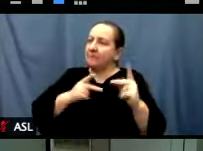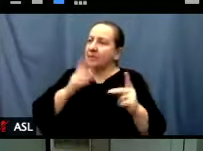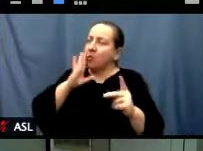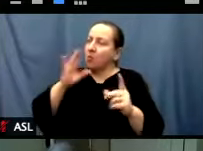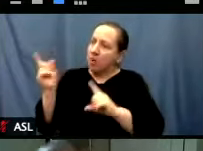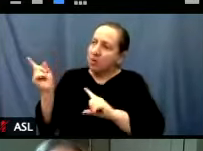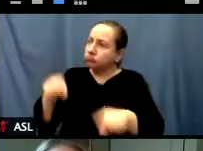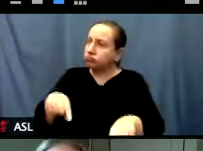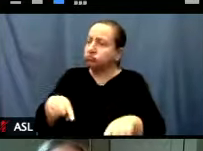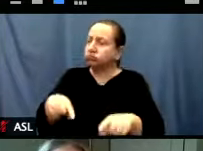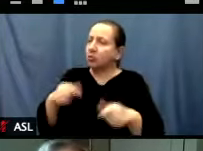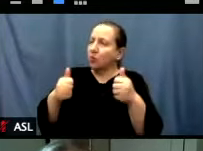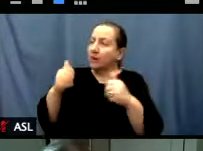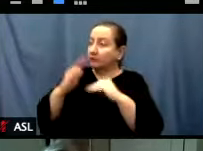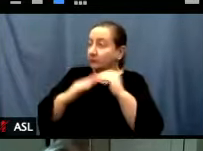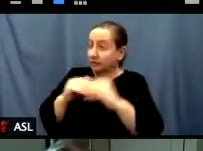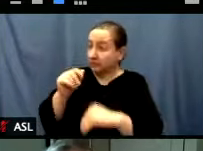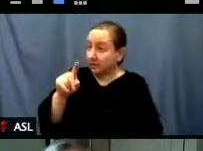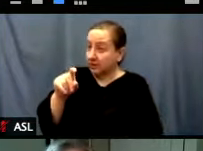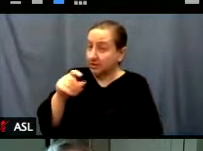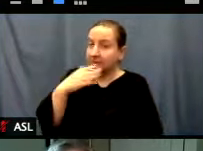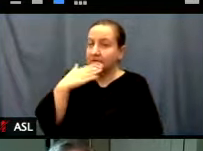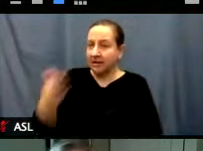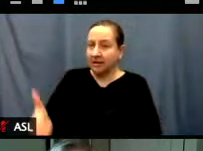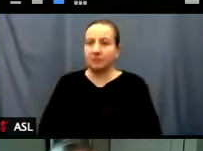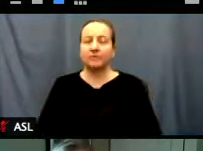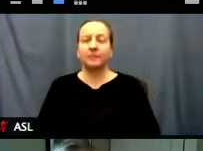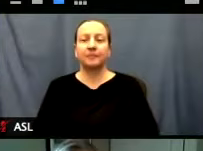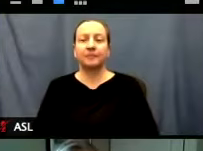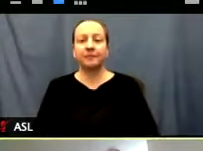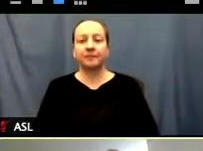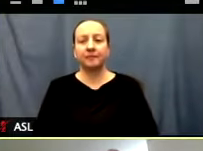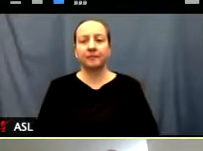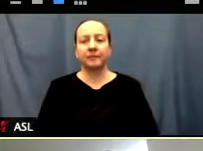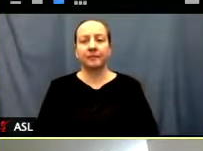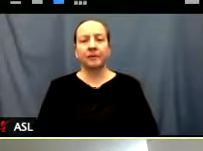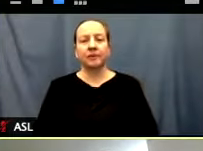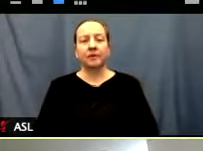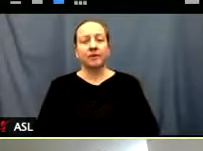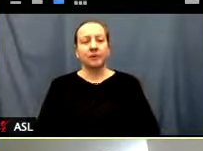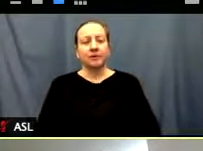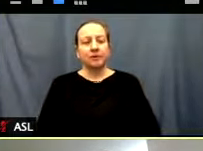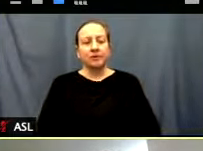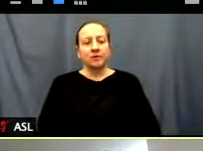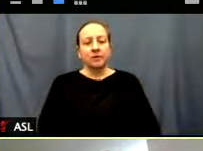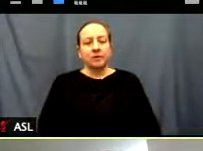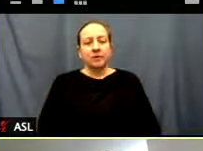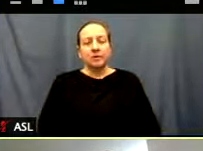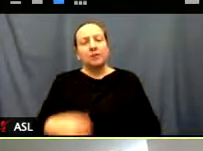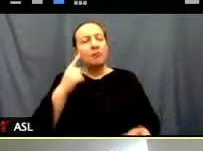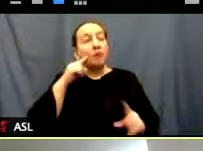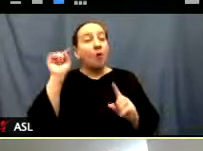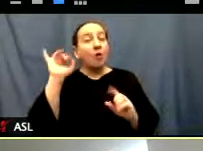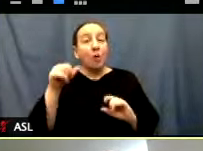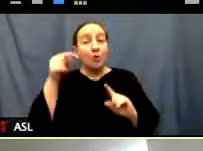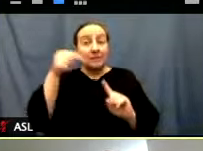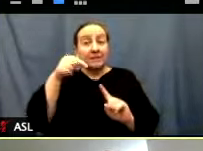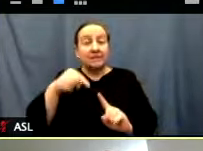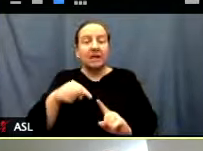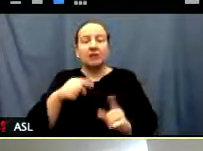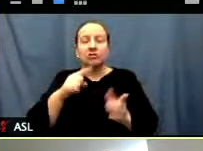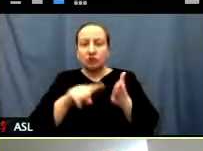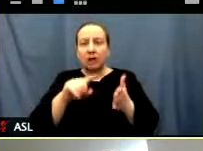and into which facilities? Thank you. So I would ask that for the details you follow up with the